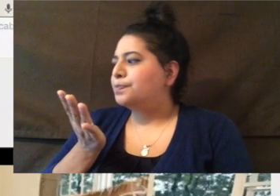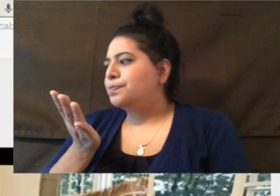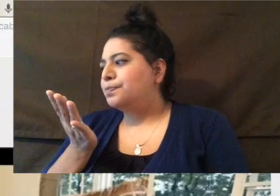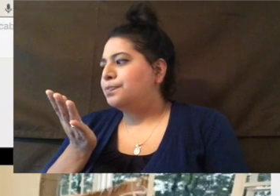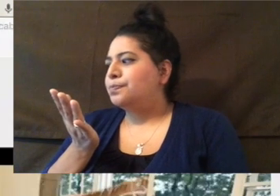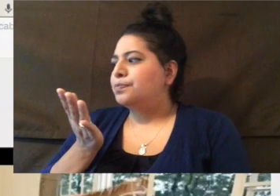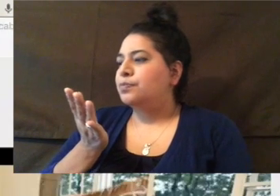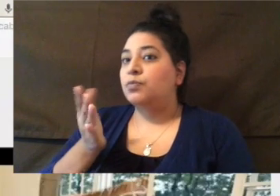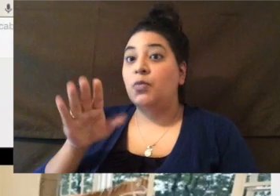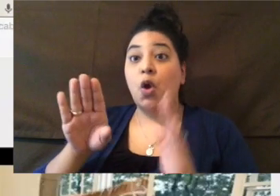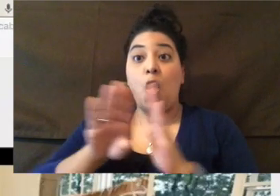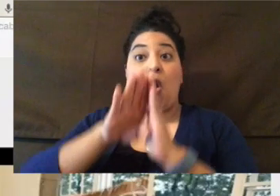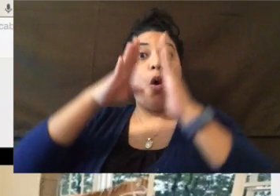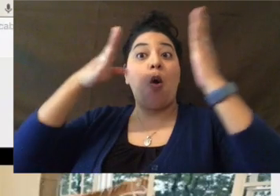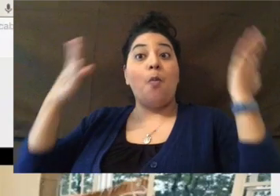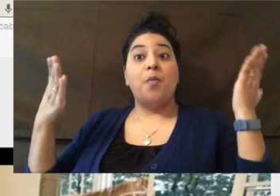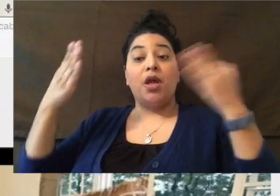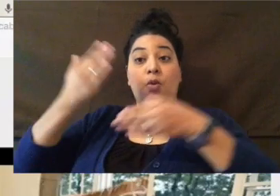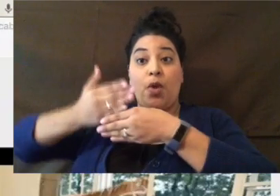open windows.